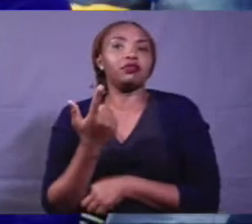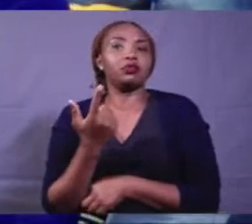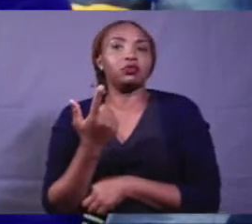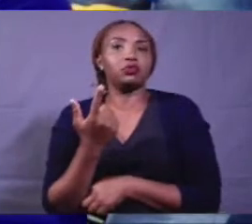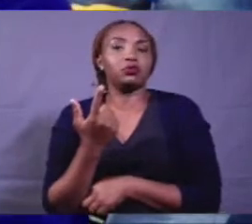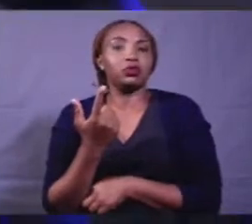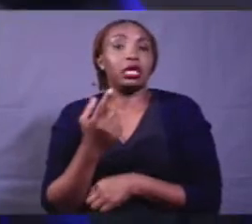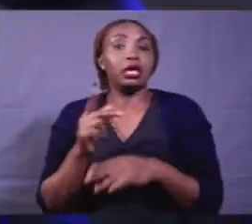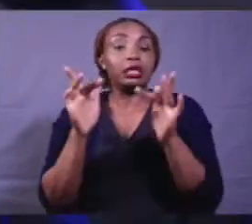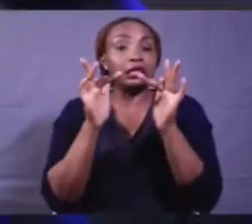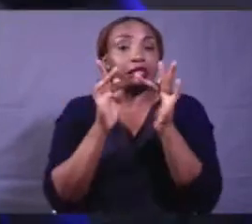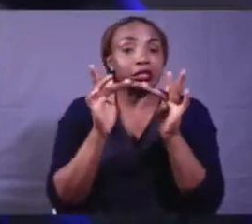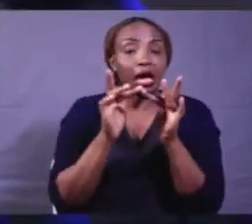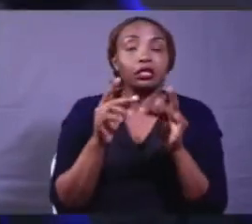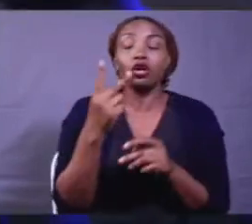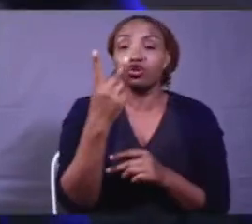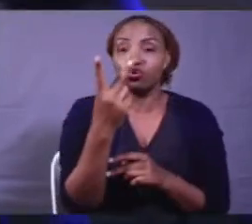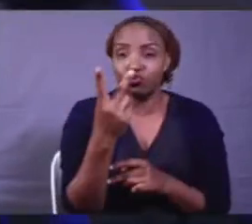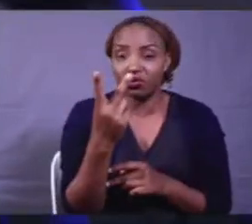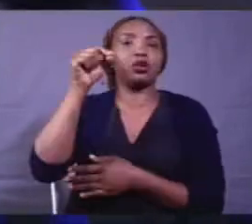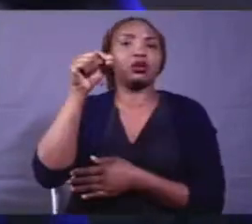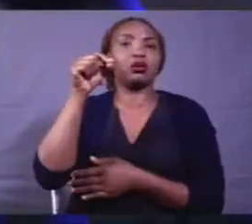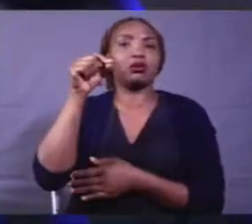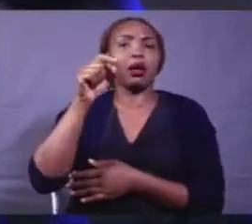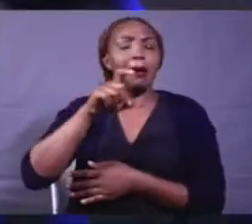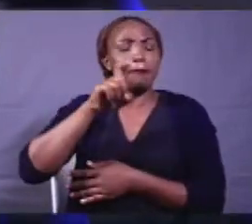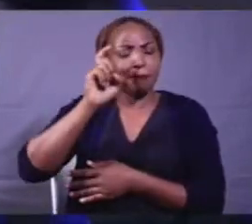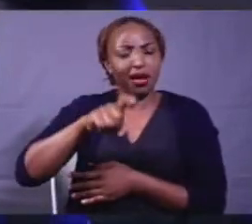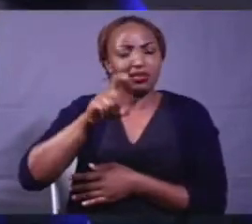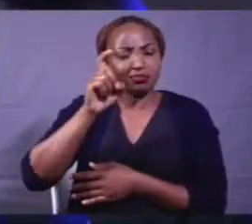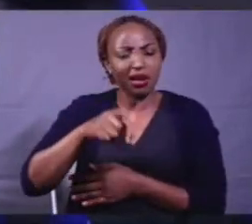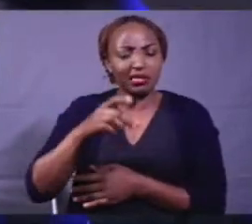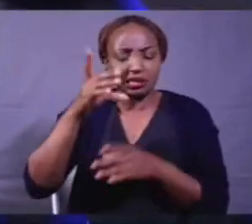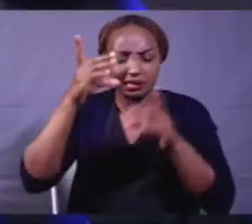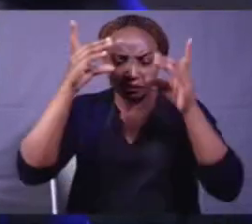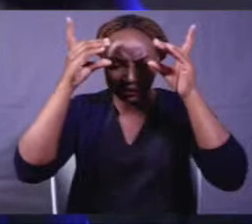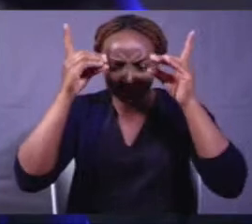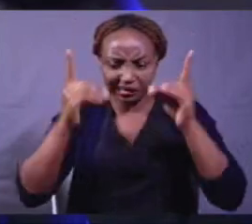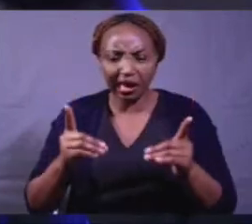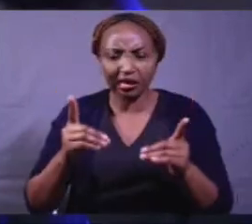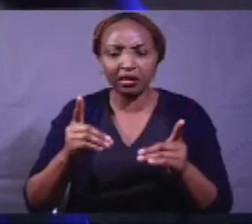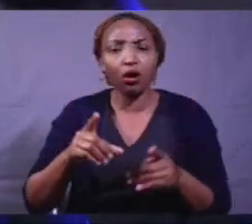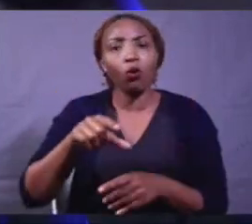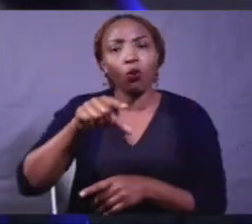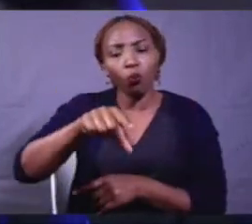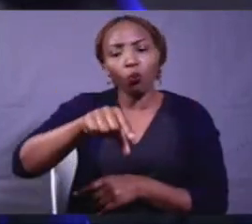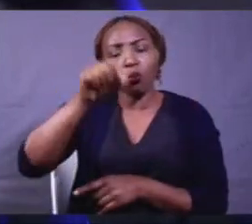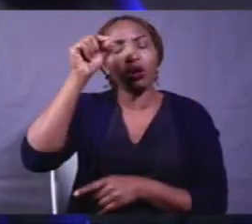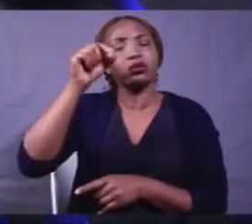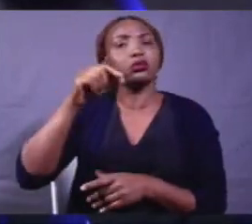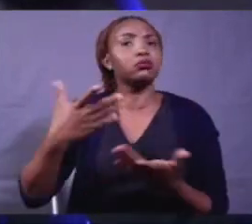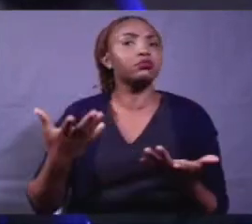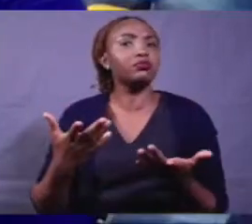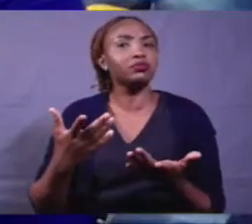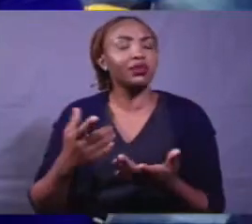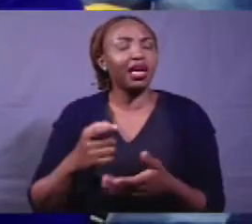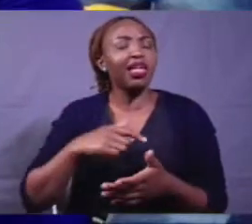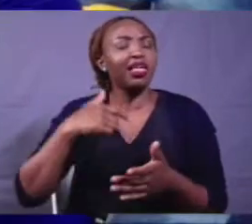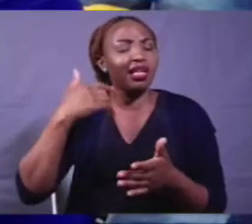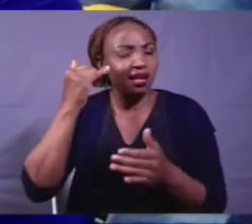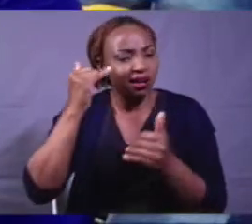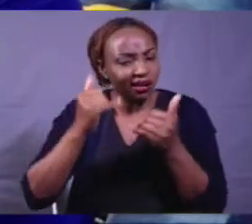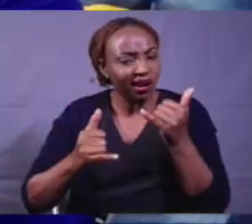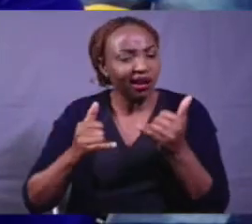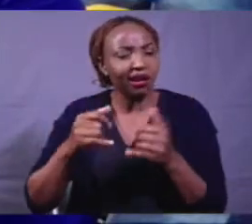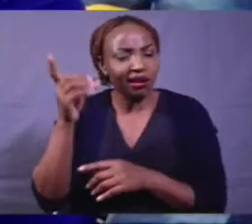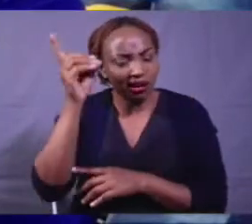used positively and it can be used negatively. So at the end of the day, just think about yourself. What is it that I want to be?